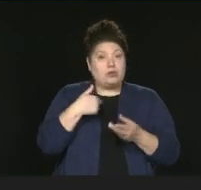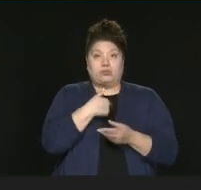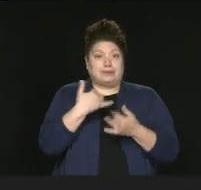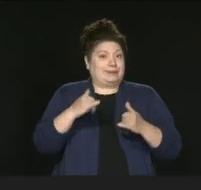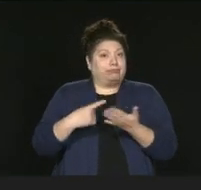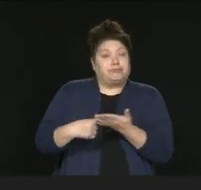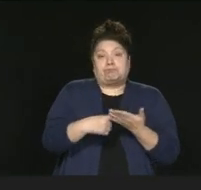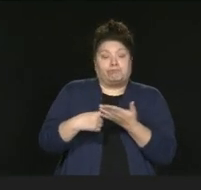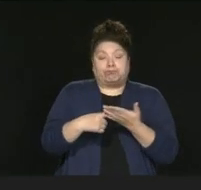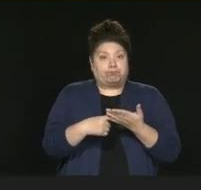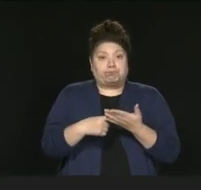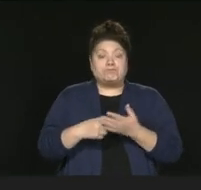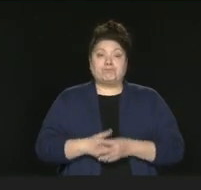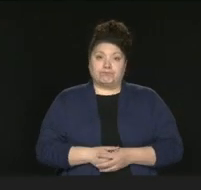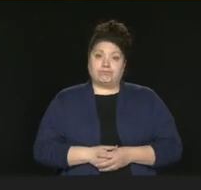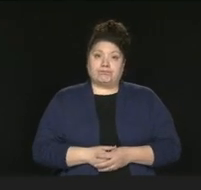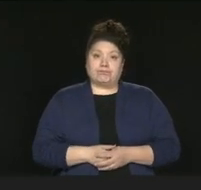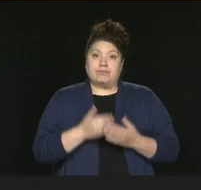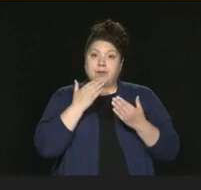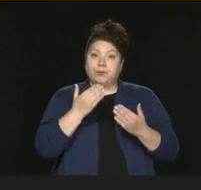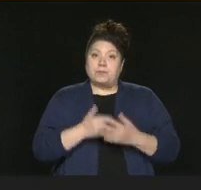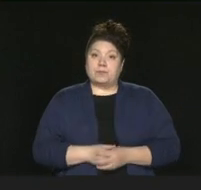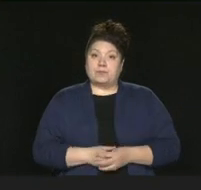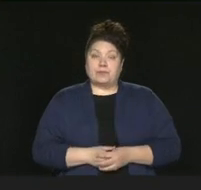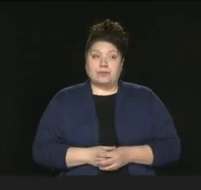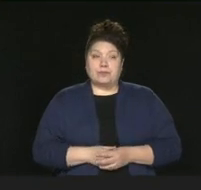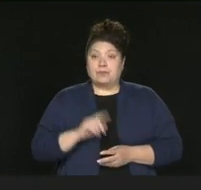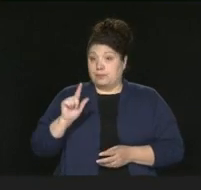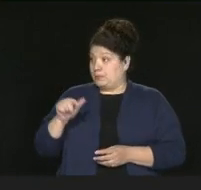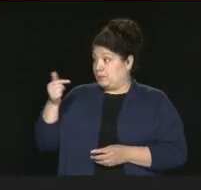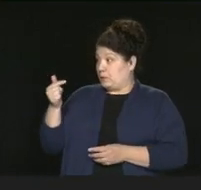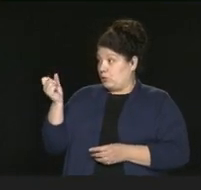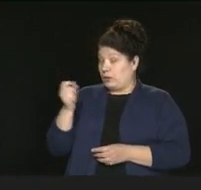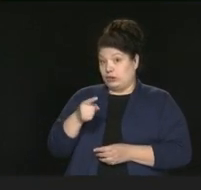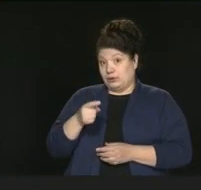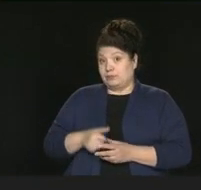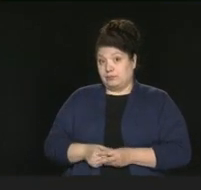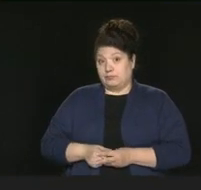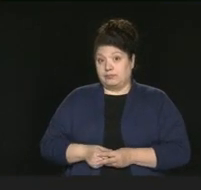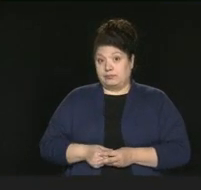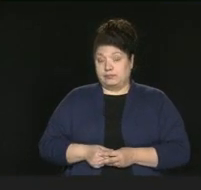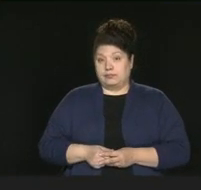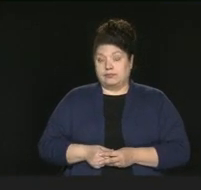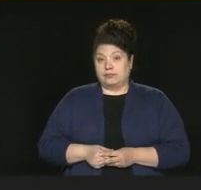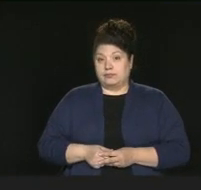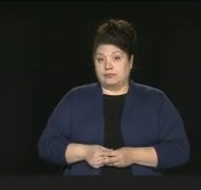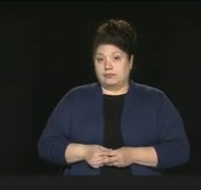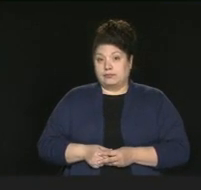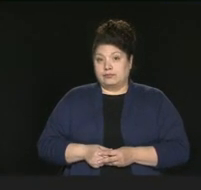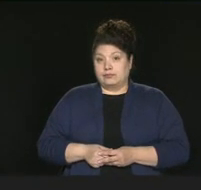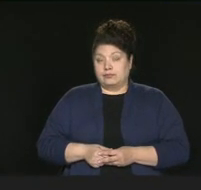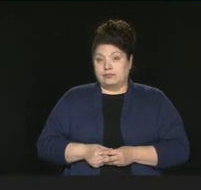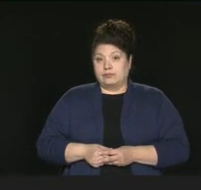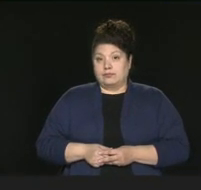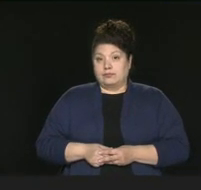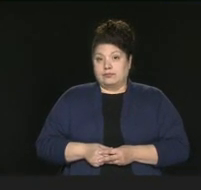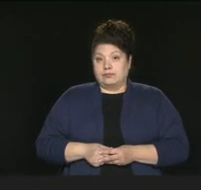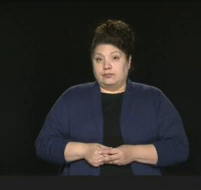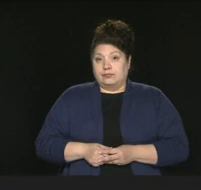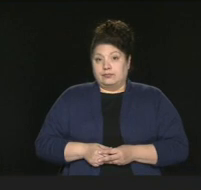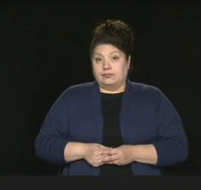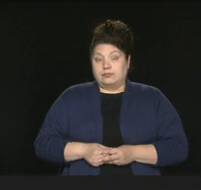Thank you, Doctor. Operator, next question, please. La prochaine question est de Émilie Bergeron, de l'agence QMI. À vous la parole. Please go